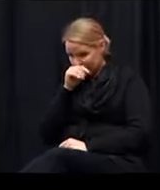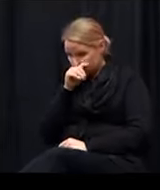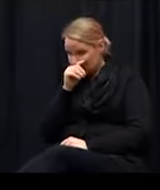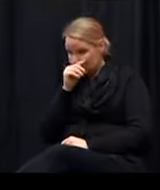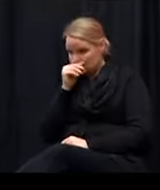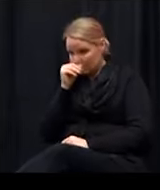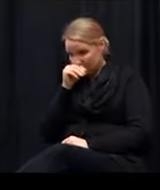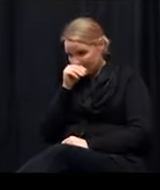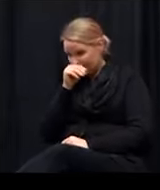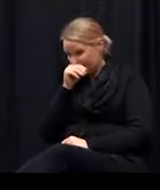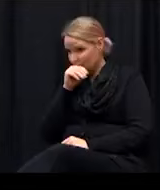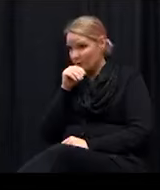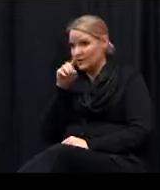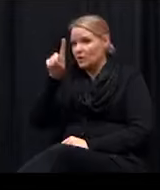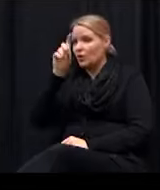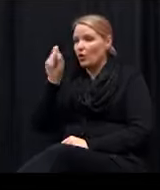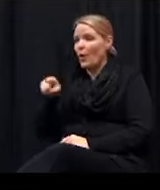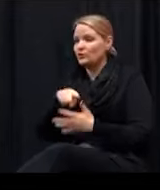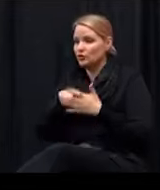So the questions are,